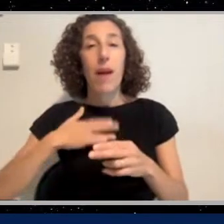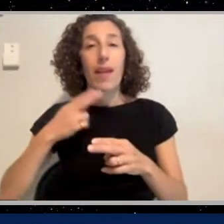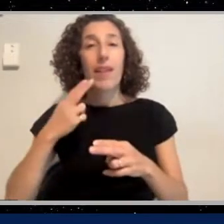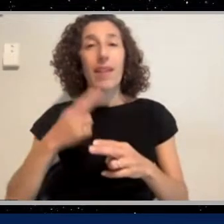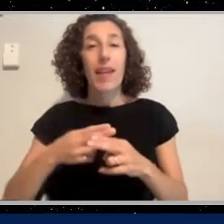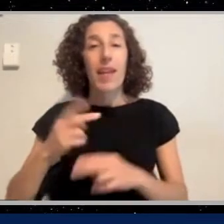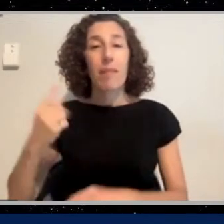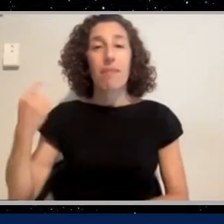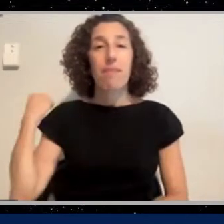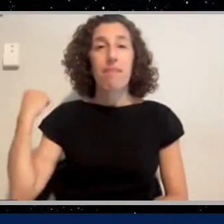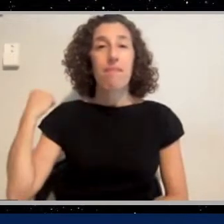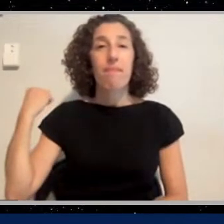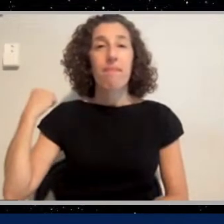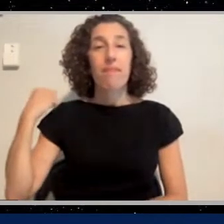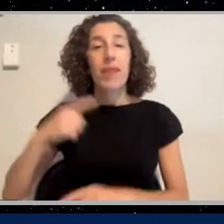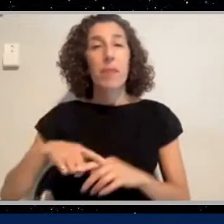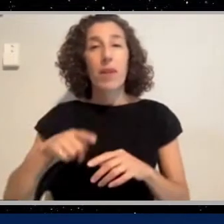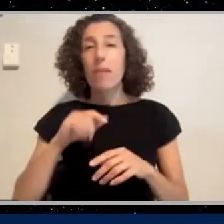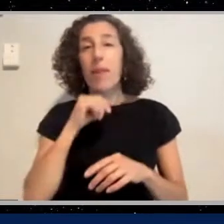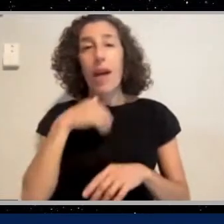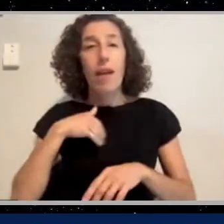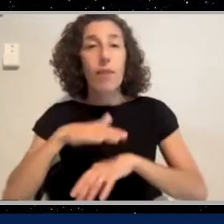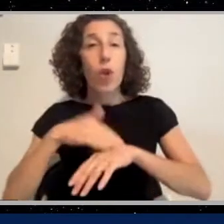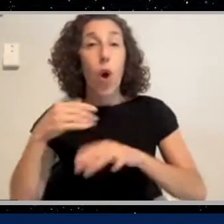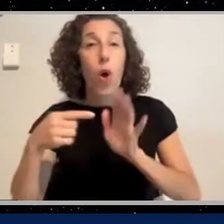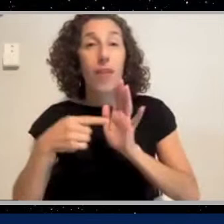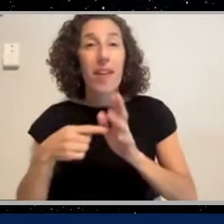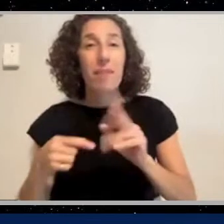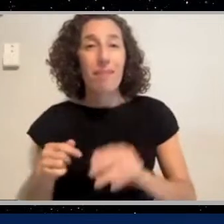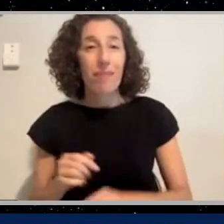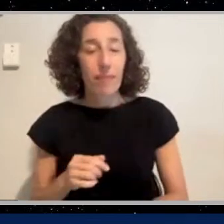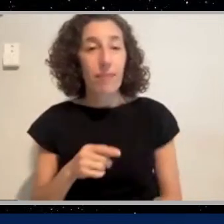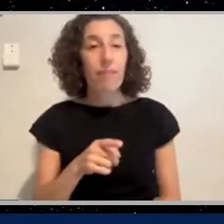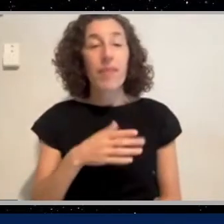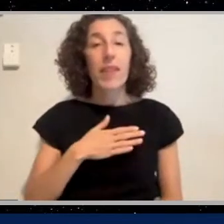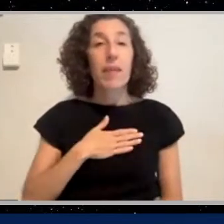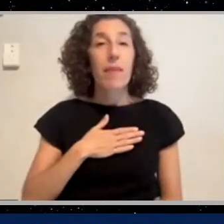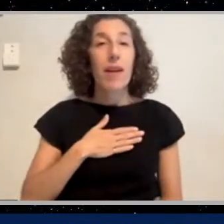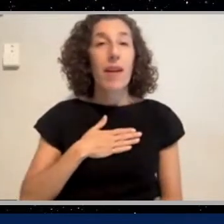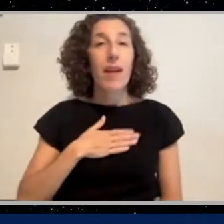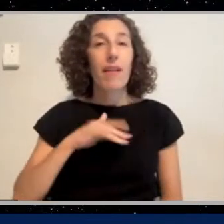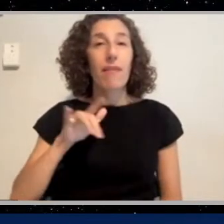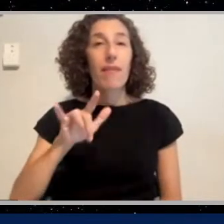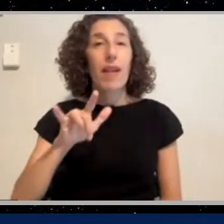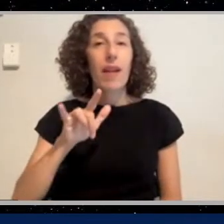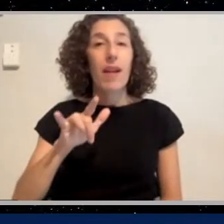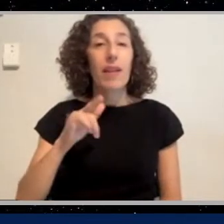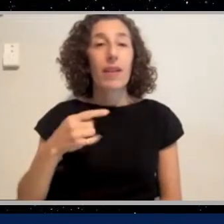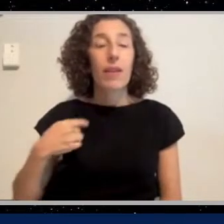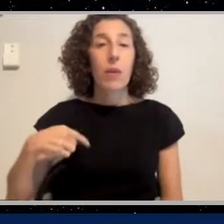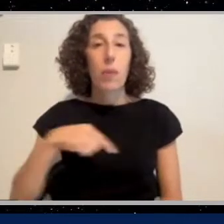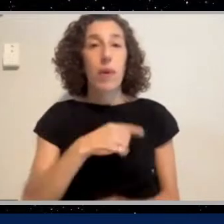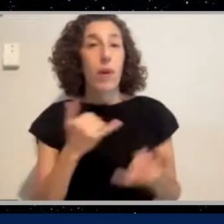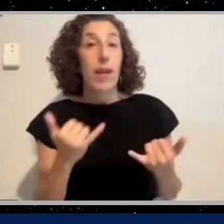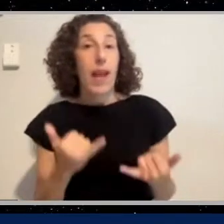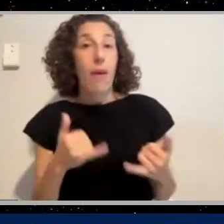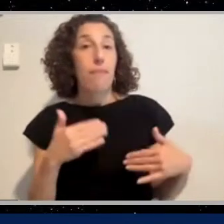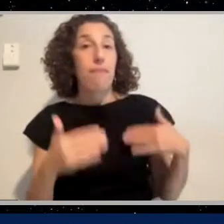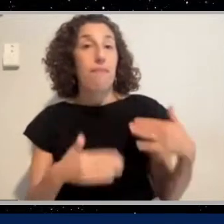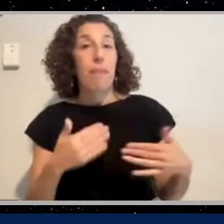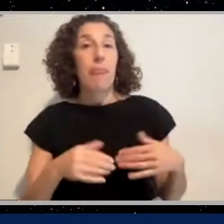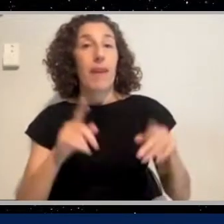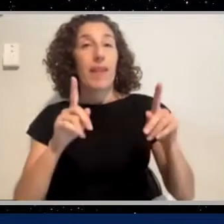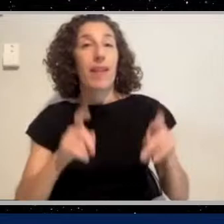names. Okay. I think for our flight, we are kind of testing out the call